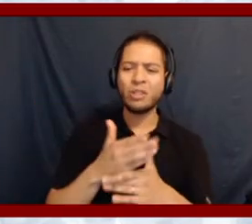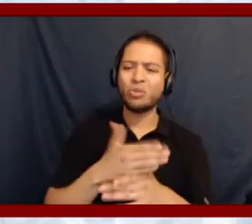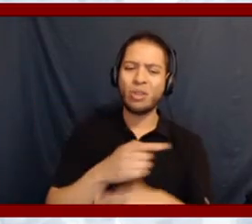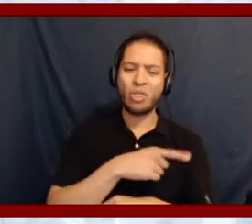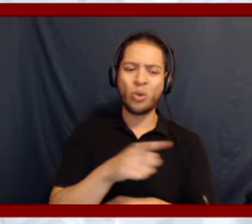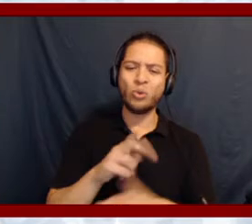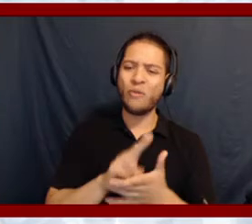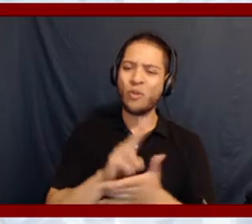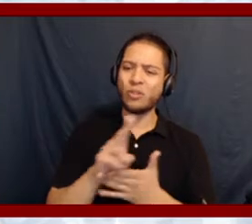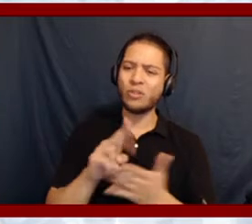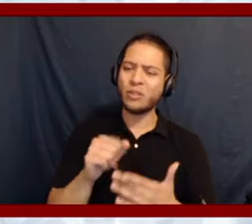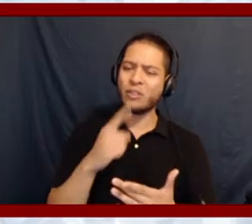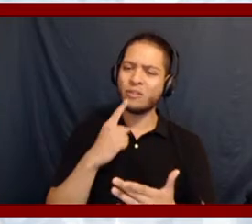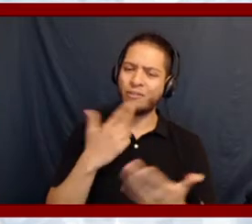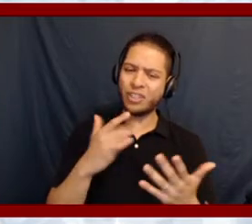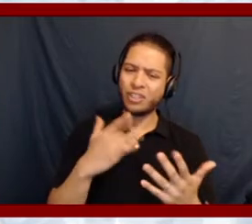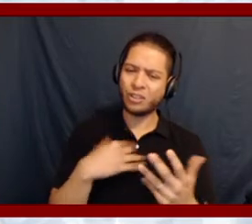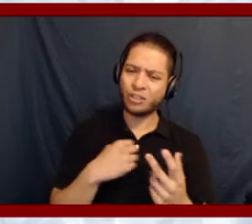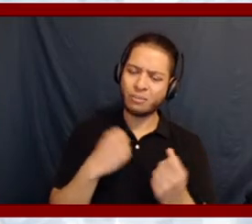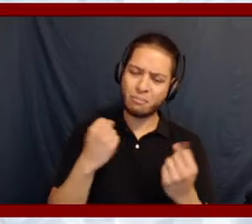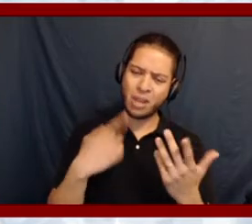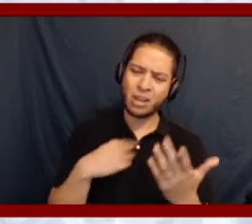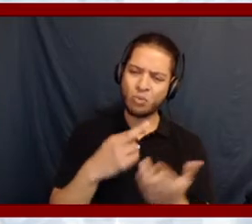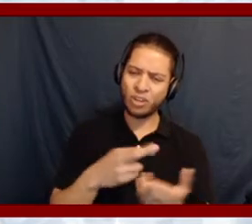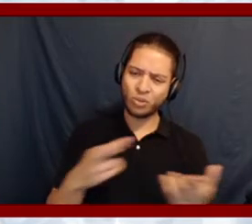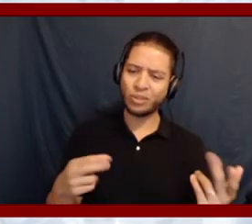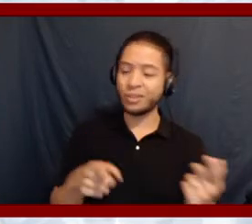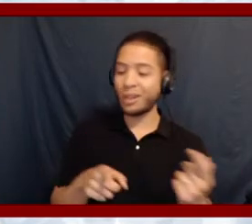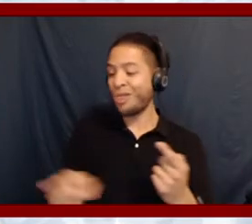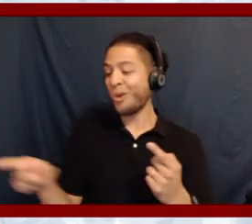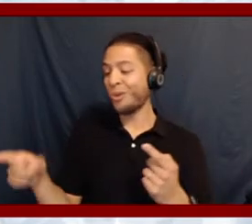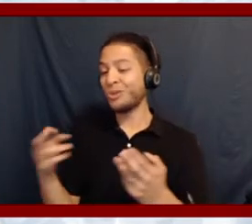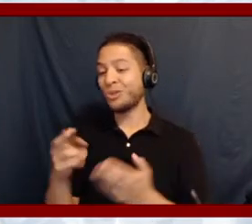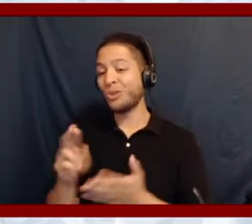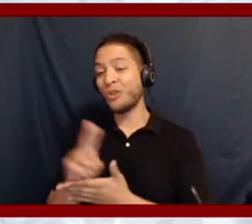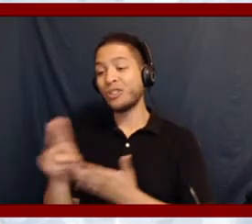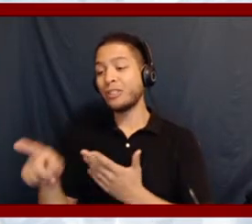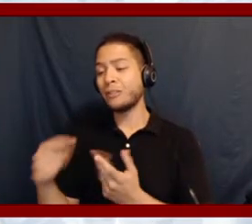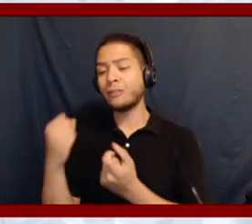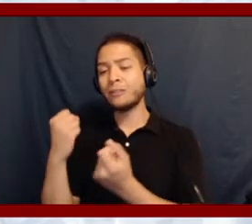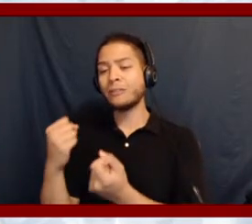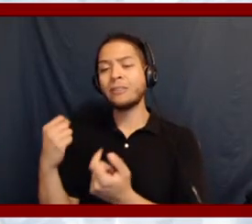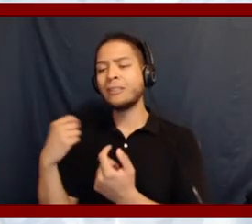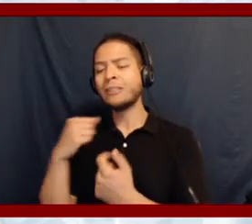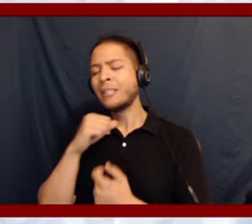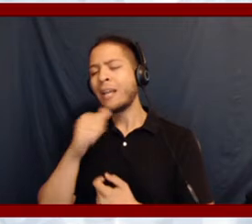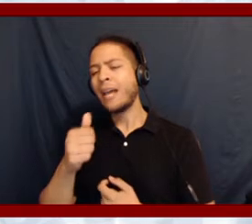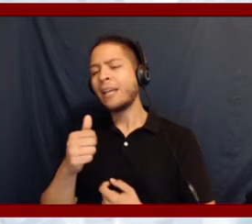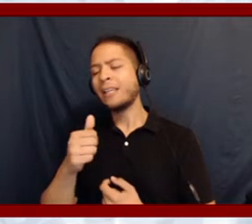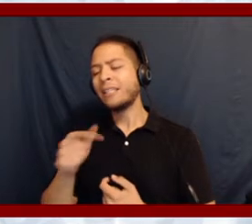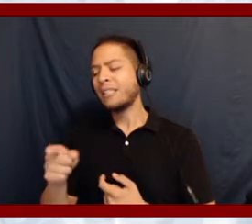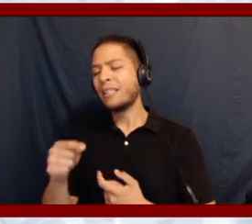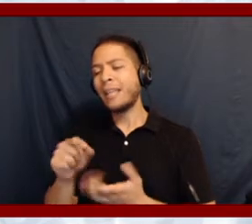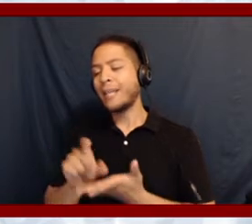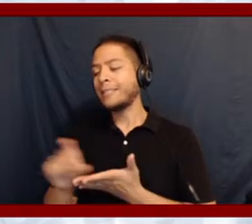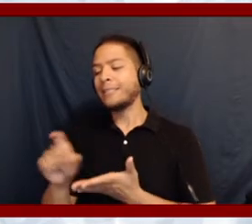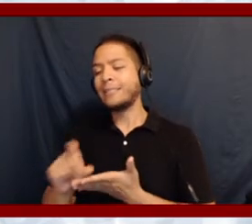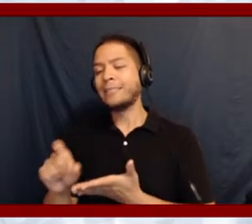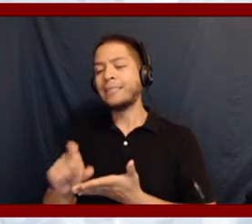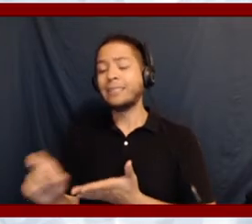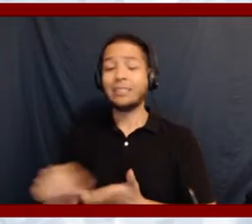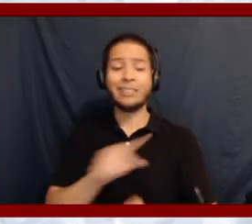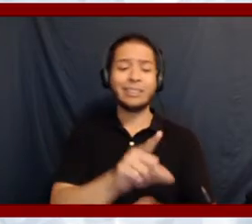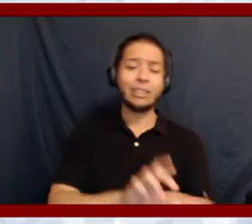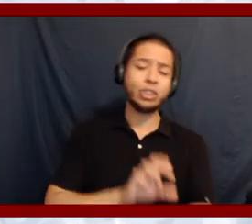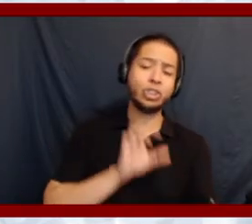and those that have traditionally been under-resourced. And we understand you know, when you start looking at endowments, you start looking at funding